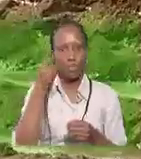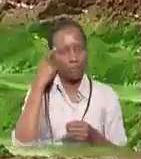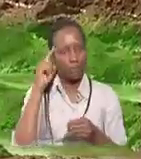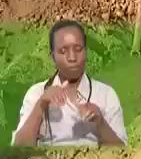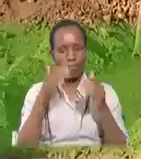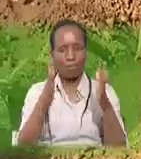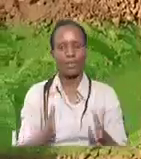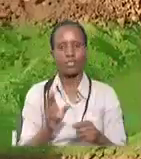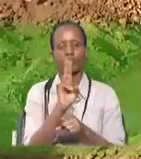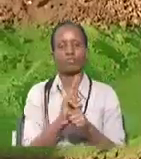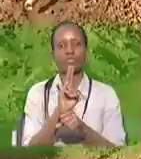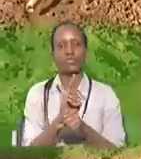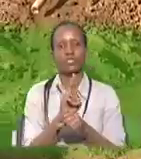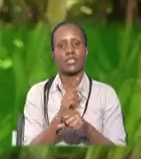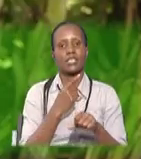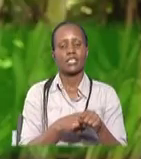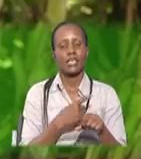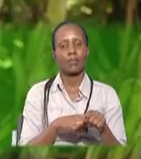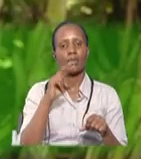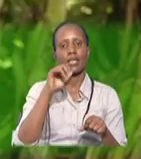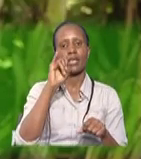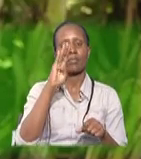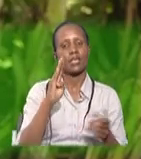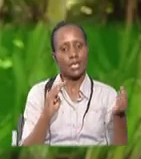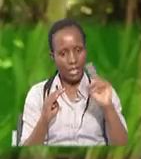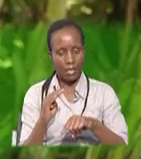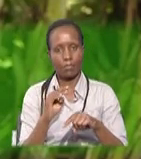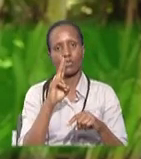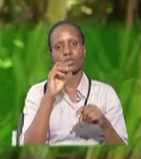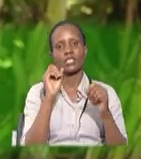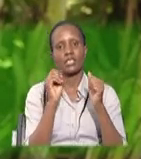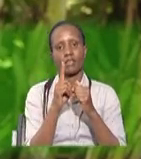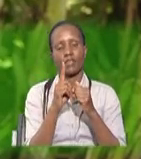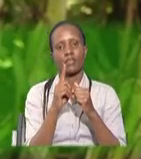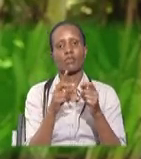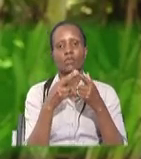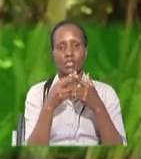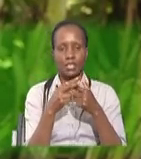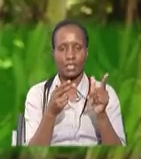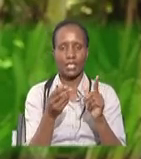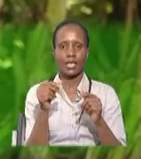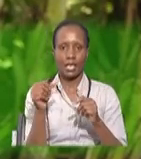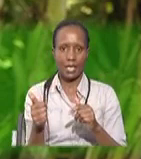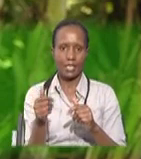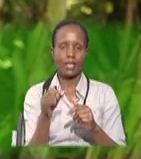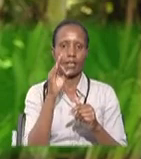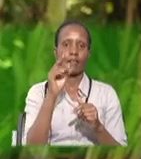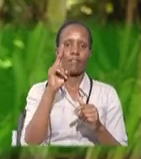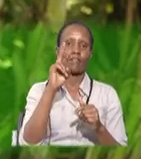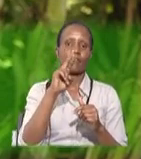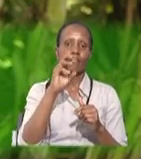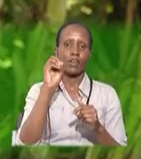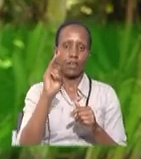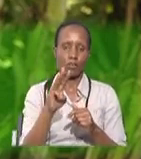use. When we came here, NIB, in 2011, we reinstated the irrigation system that was started by FAO, or